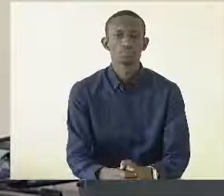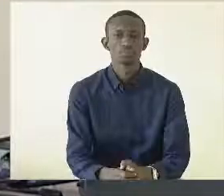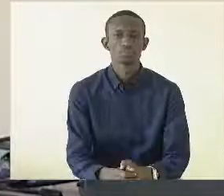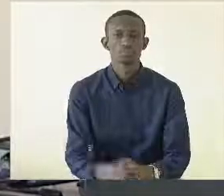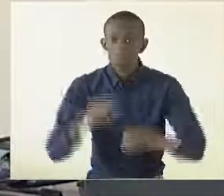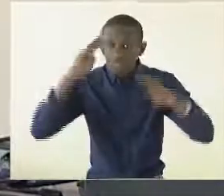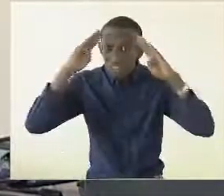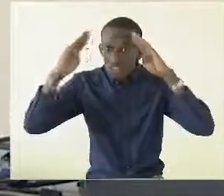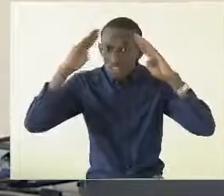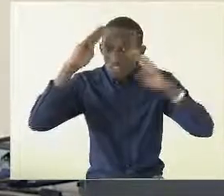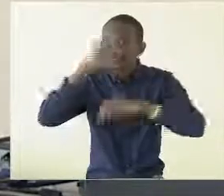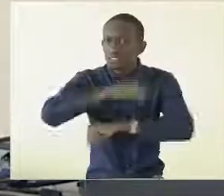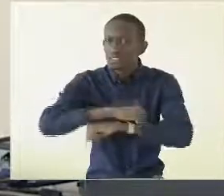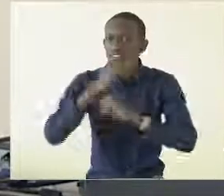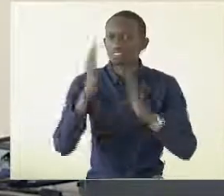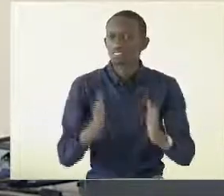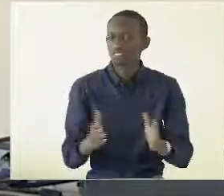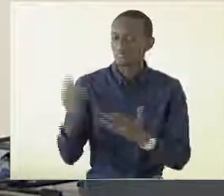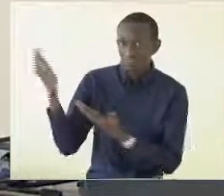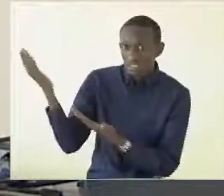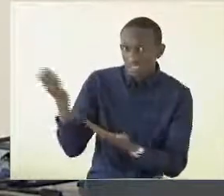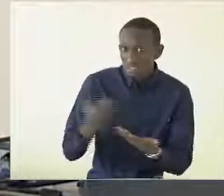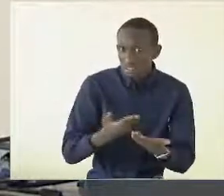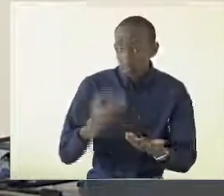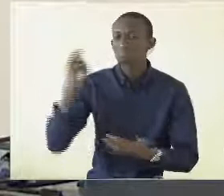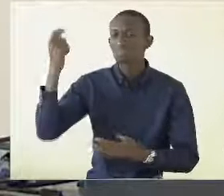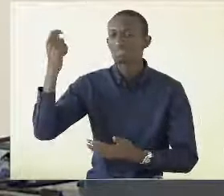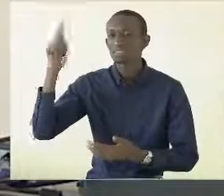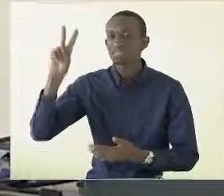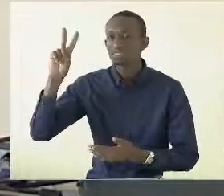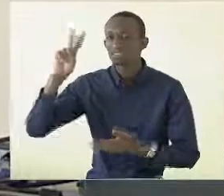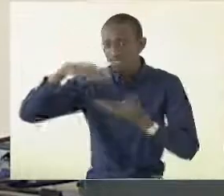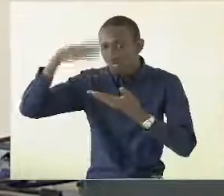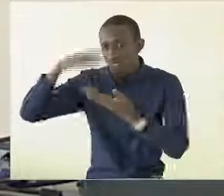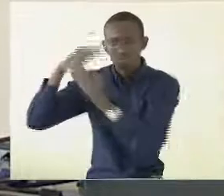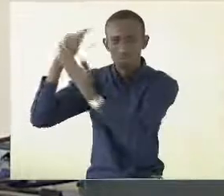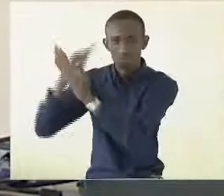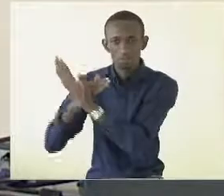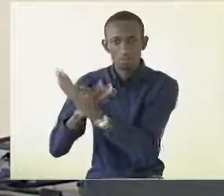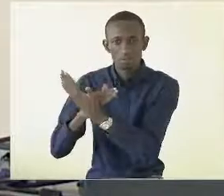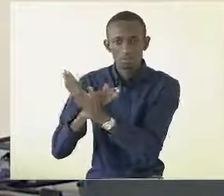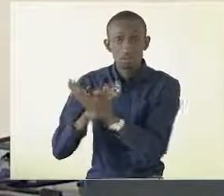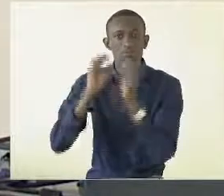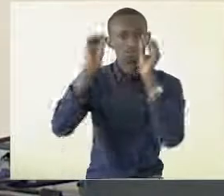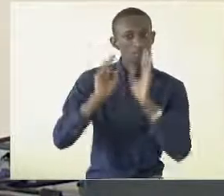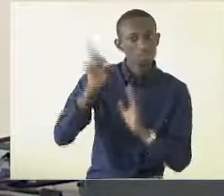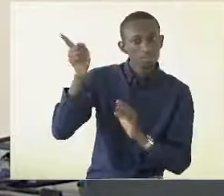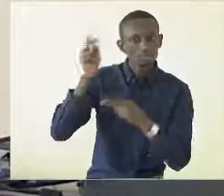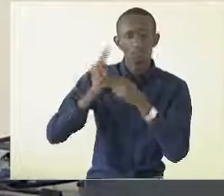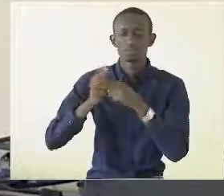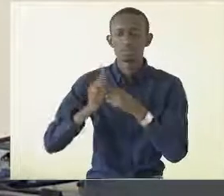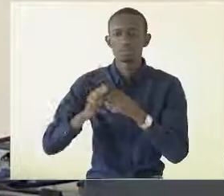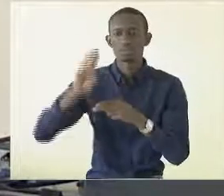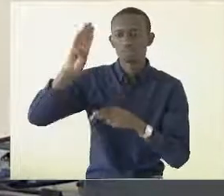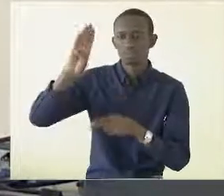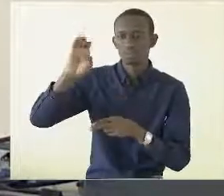Hello students, welcome to TV learning program. My name is Benon. I will be taking Senior 1 students